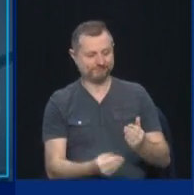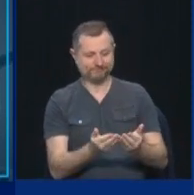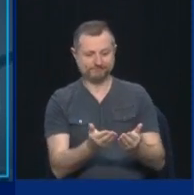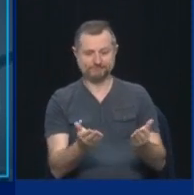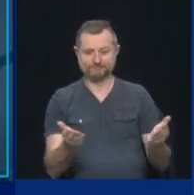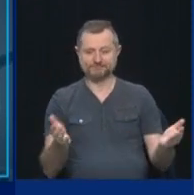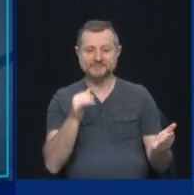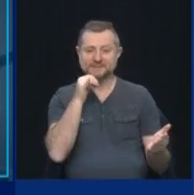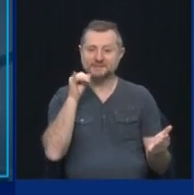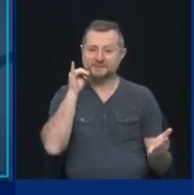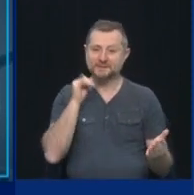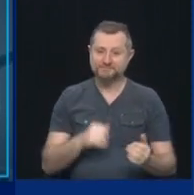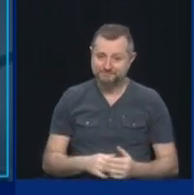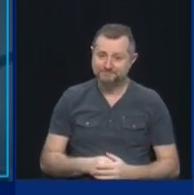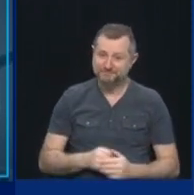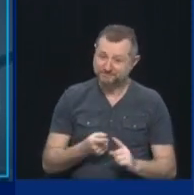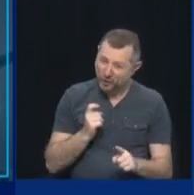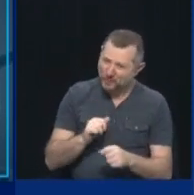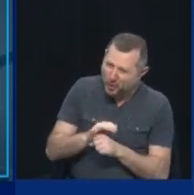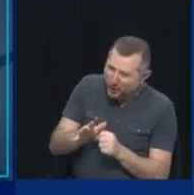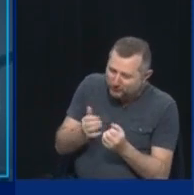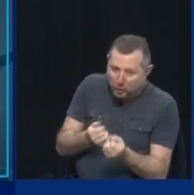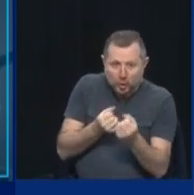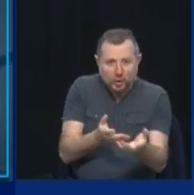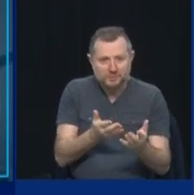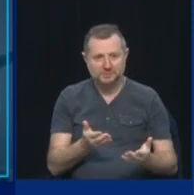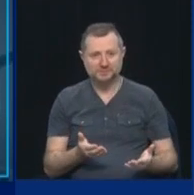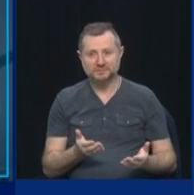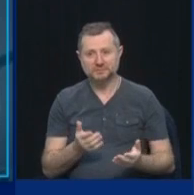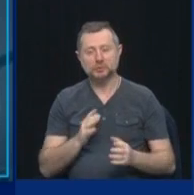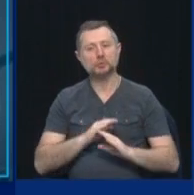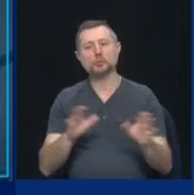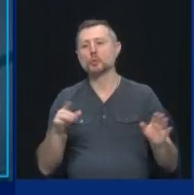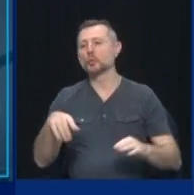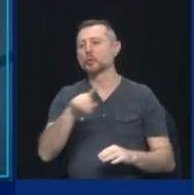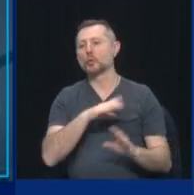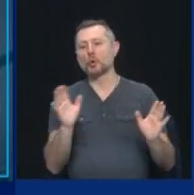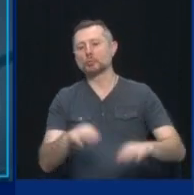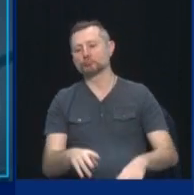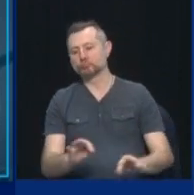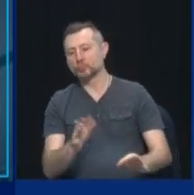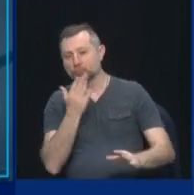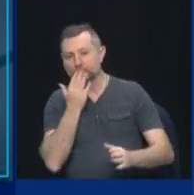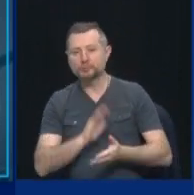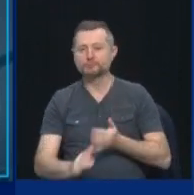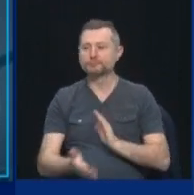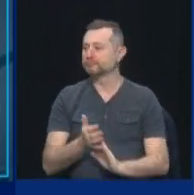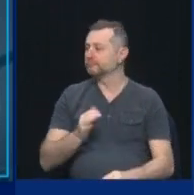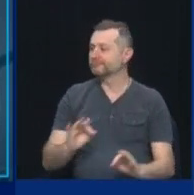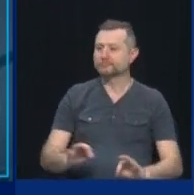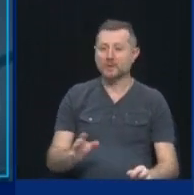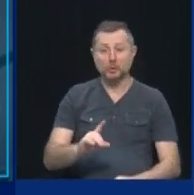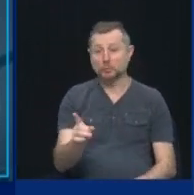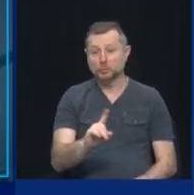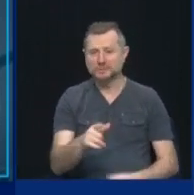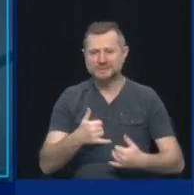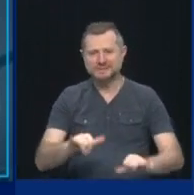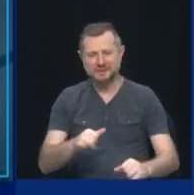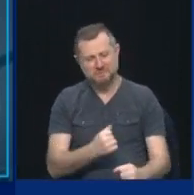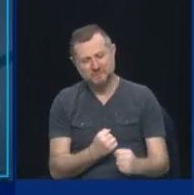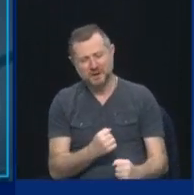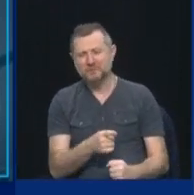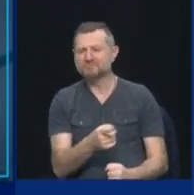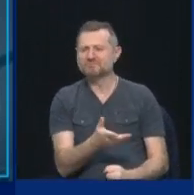So don't underestimate the power of this virus. Our number of vaccinations, we're